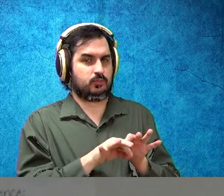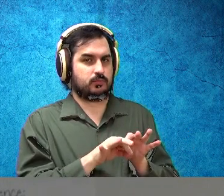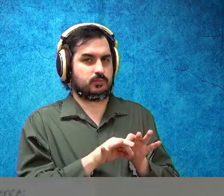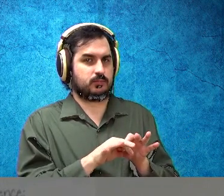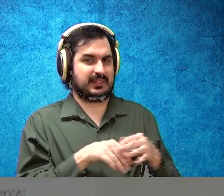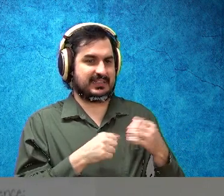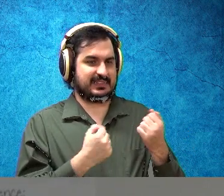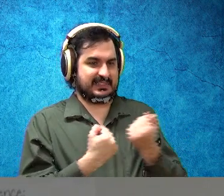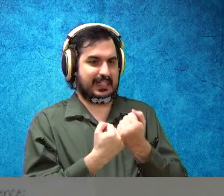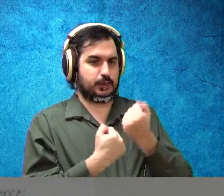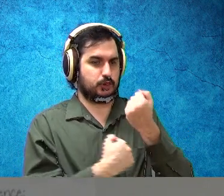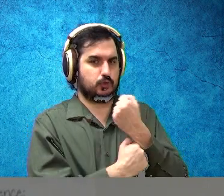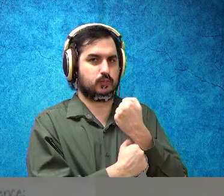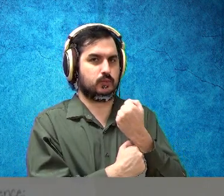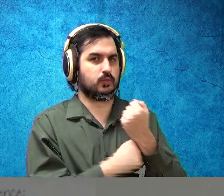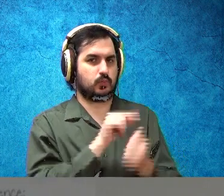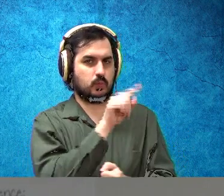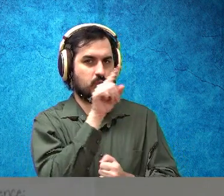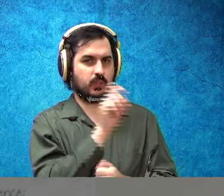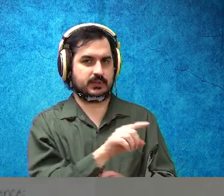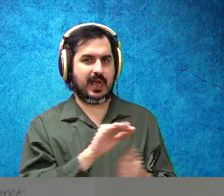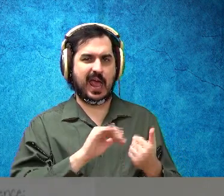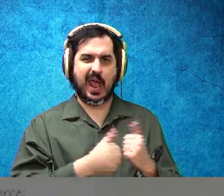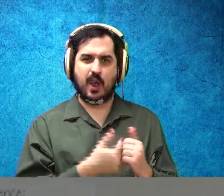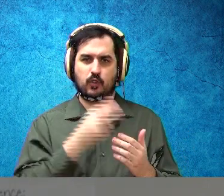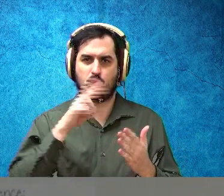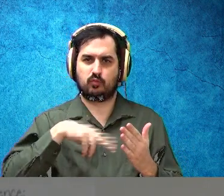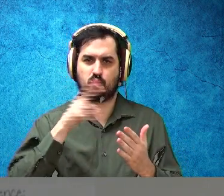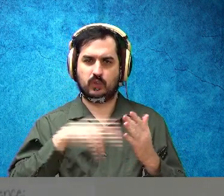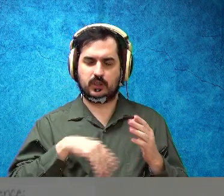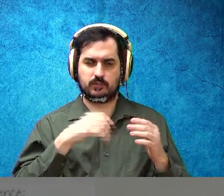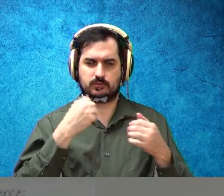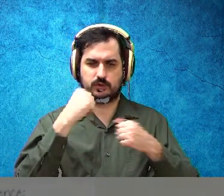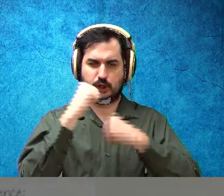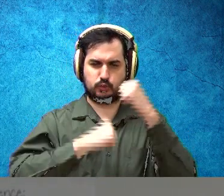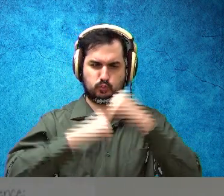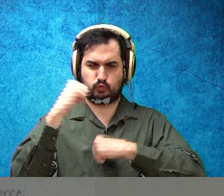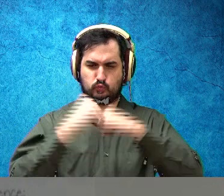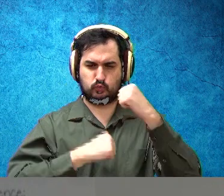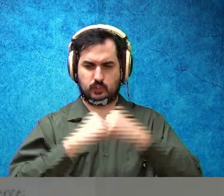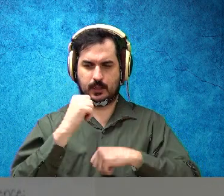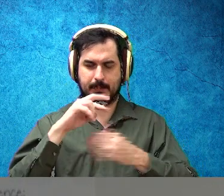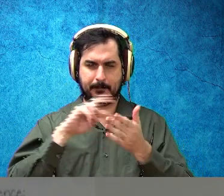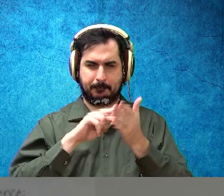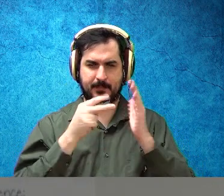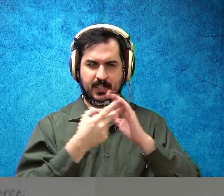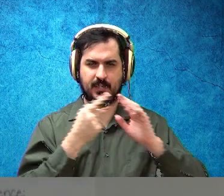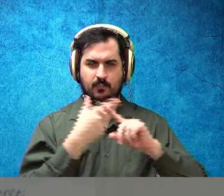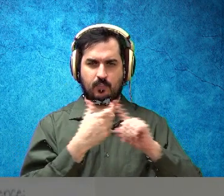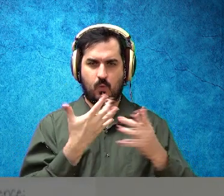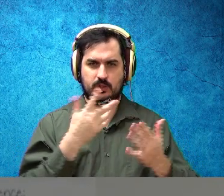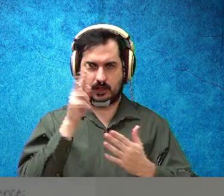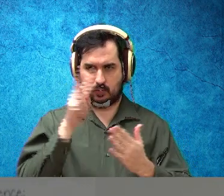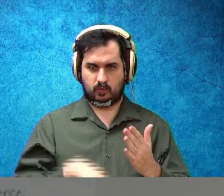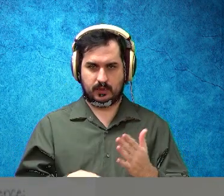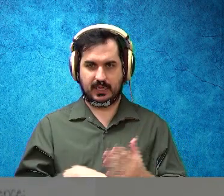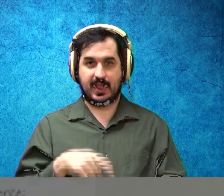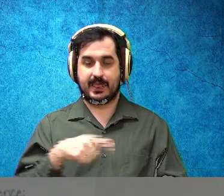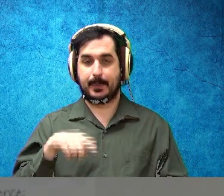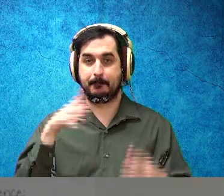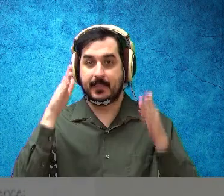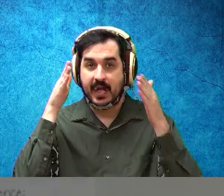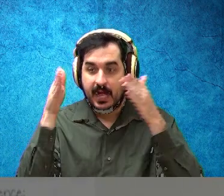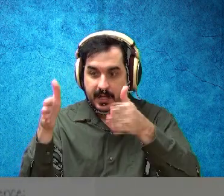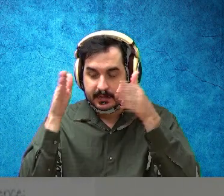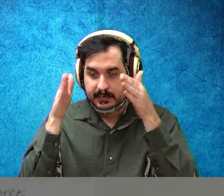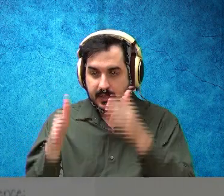How do readers construct meaning from what they read? They pay attention. They ask questions. If I had a problem, I